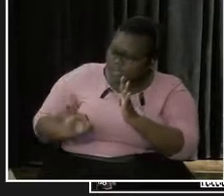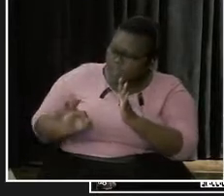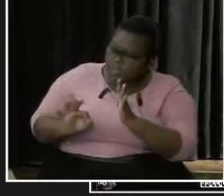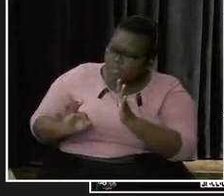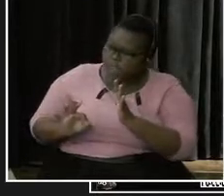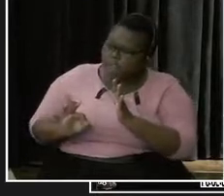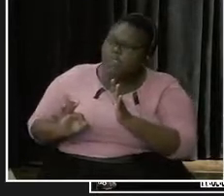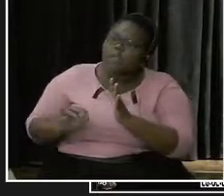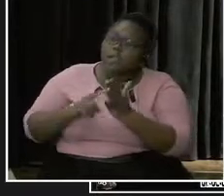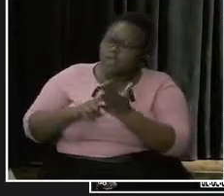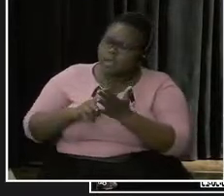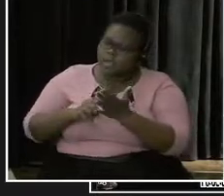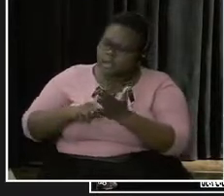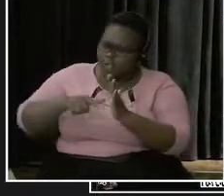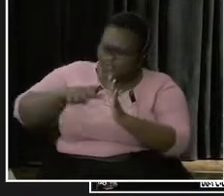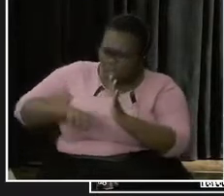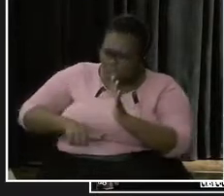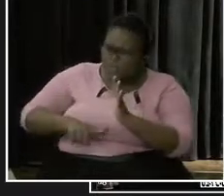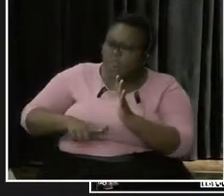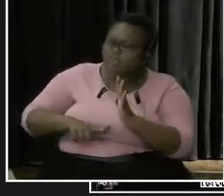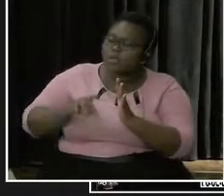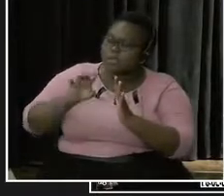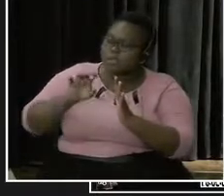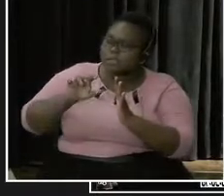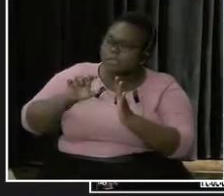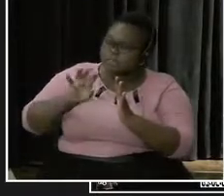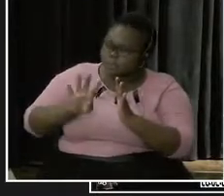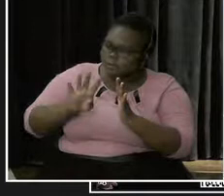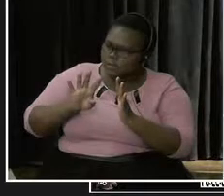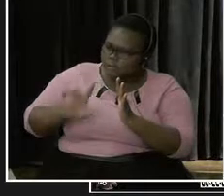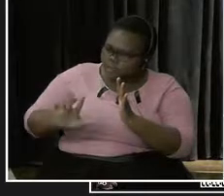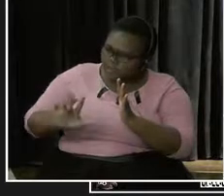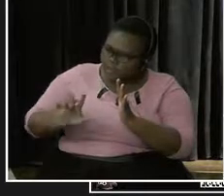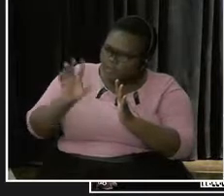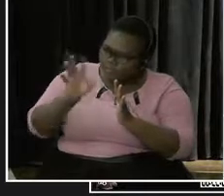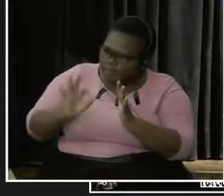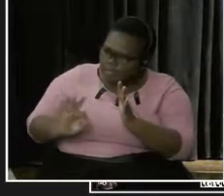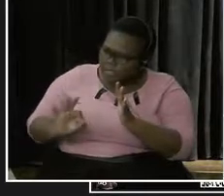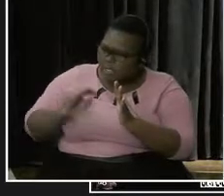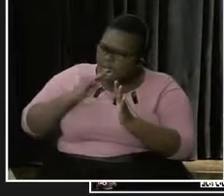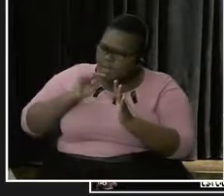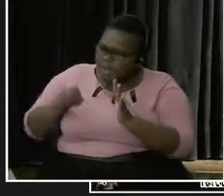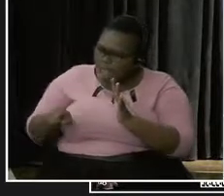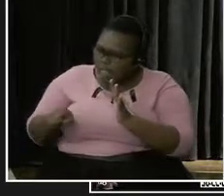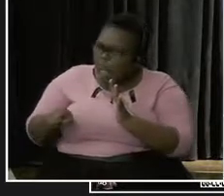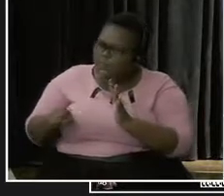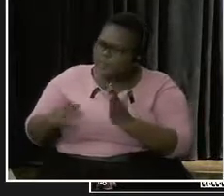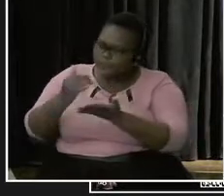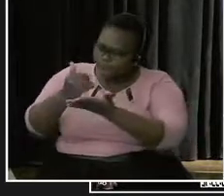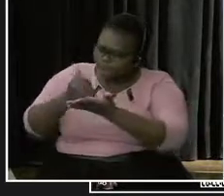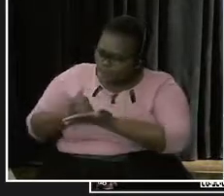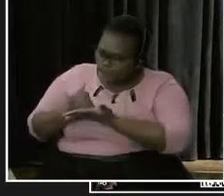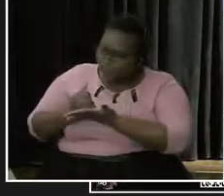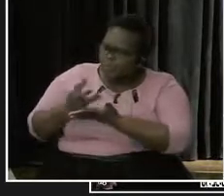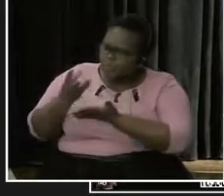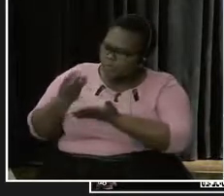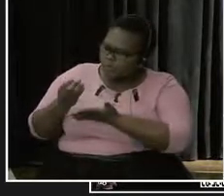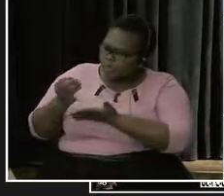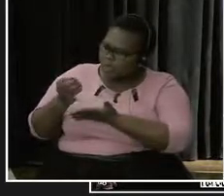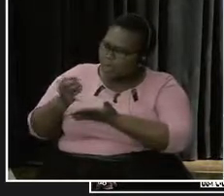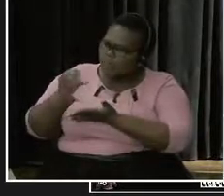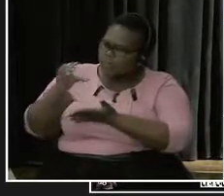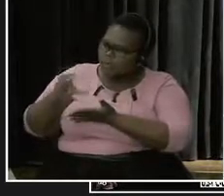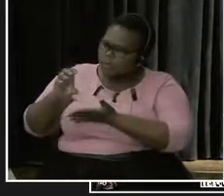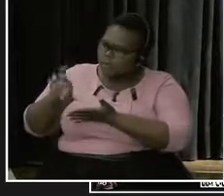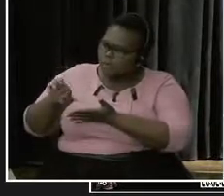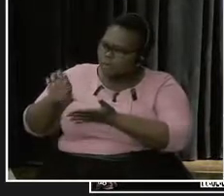than 4% of our total budget. This has helped the eThekwini municipality maintain a credit rating of